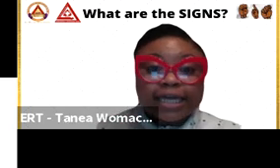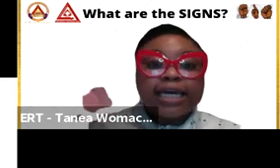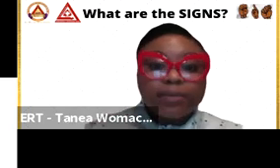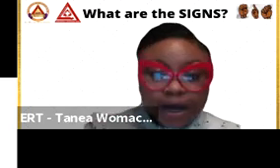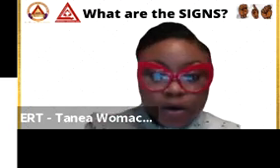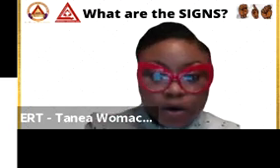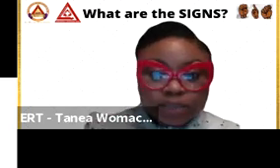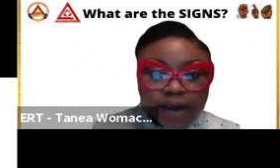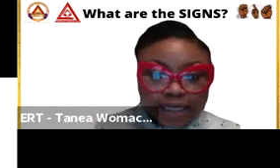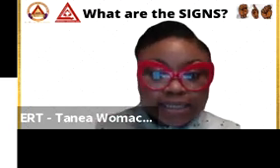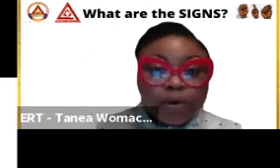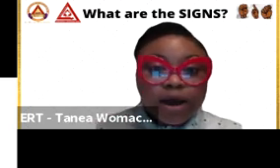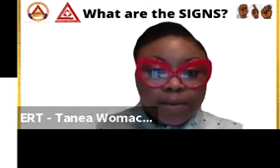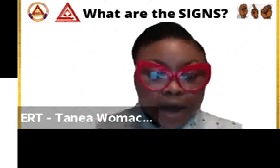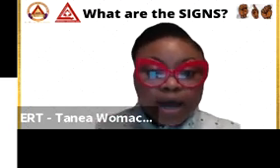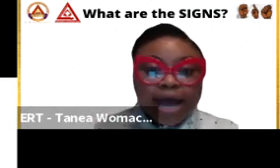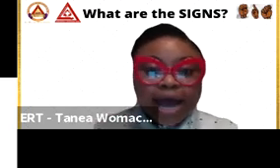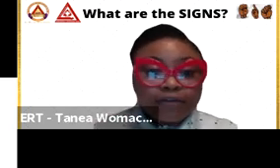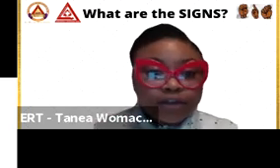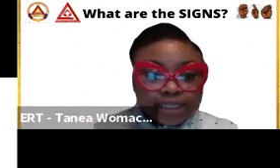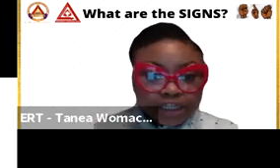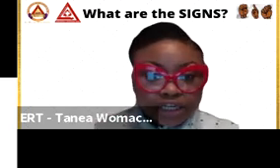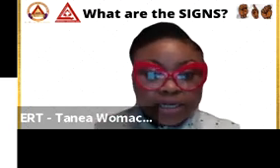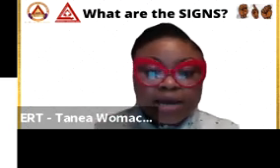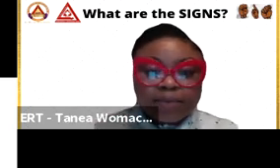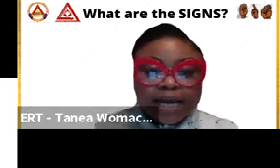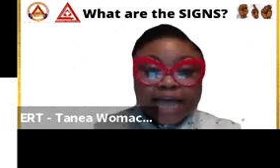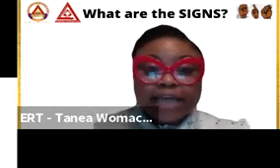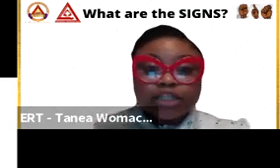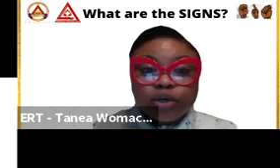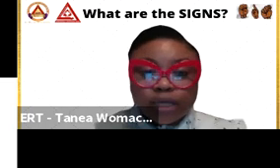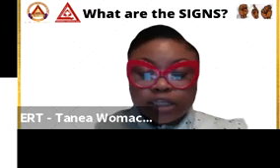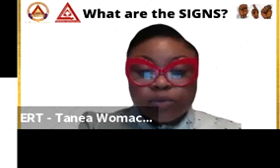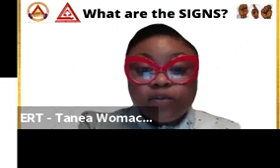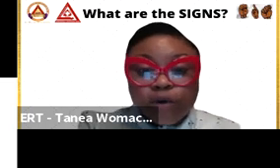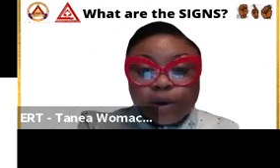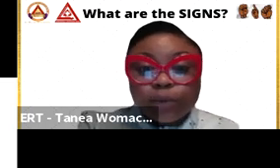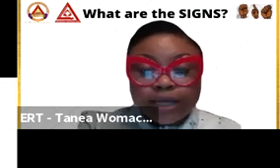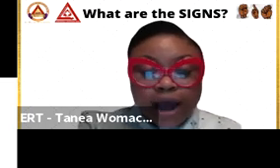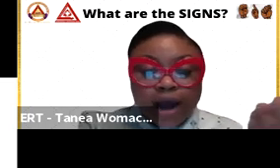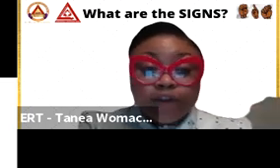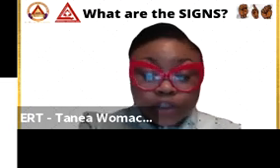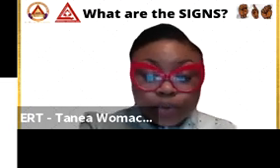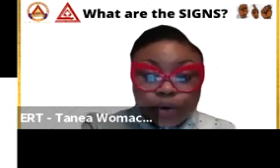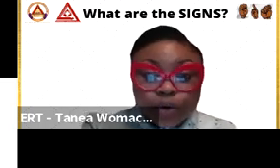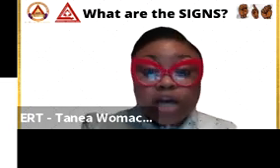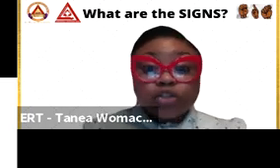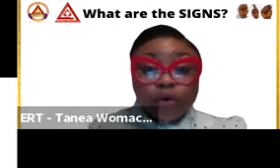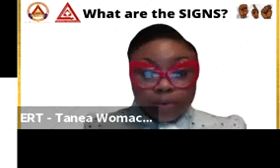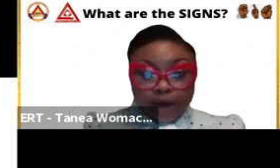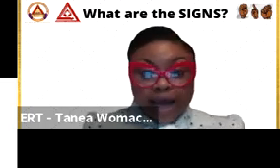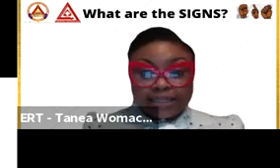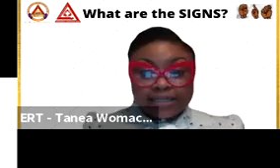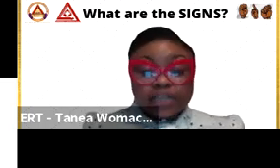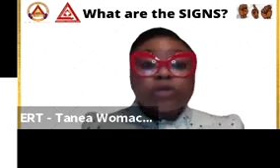with the email correspondence that will come out after the session, because I do want to move forward with our virtual